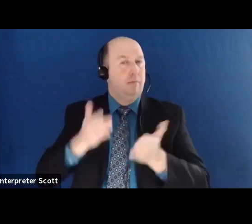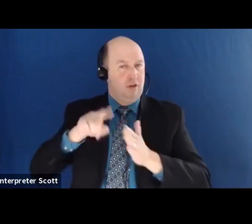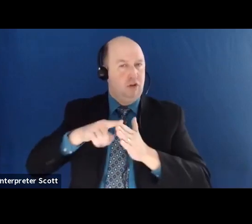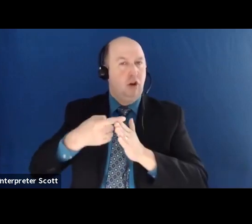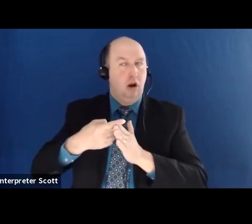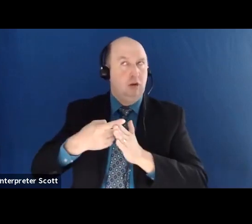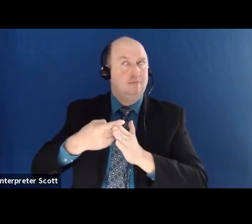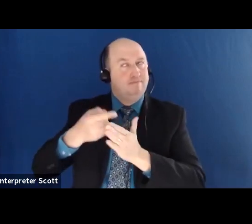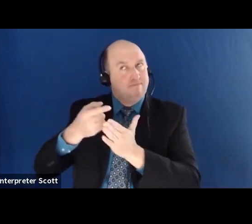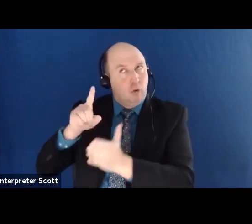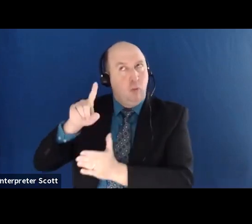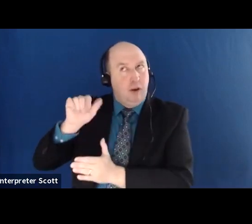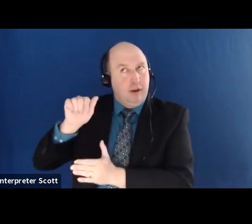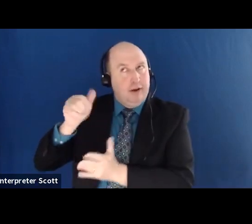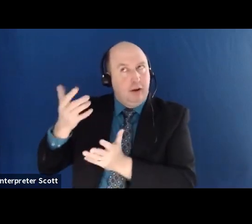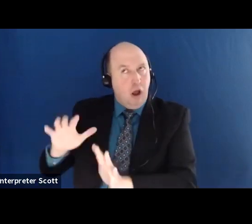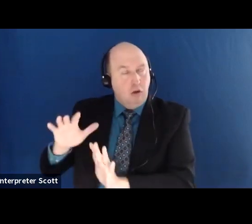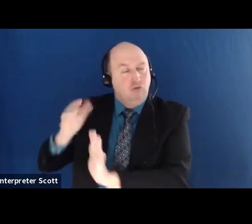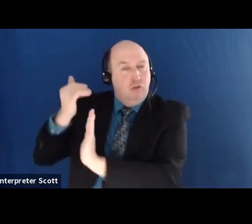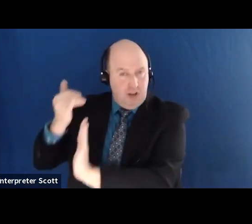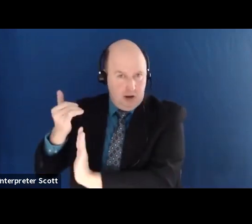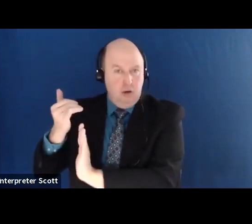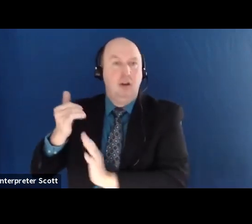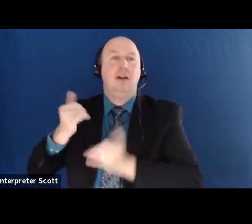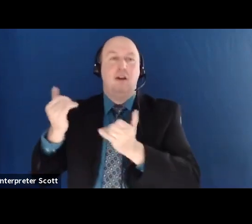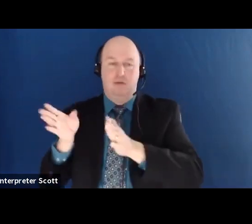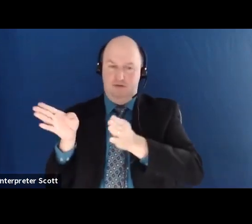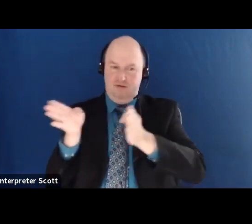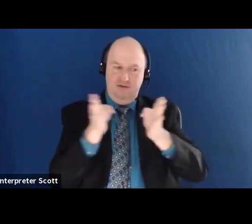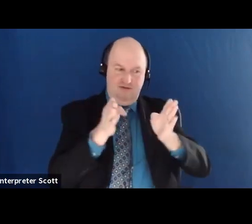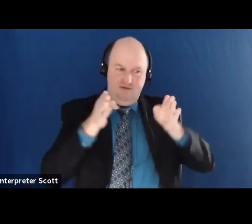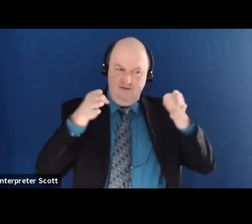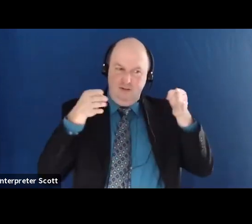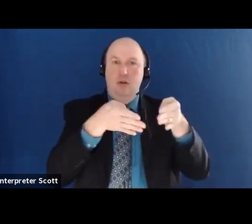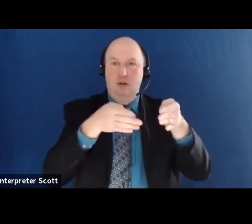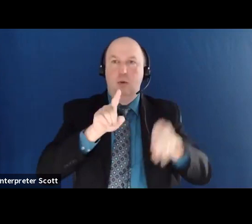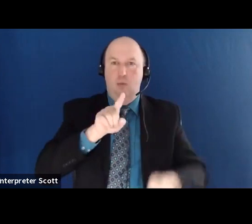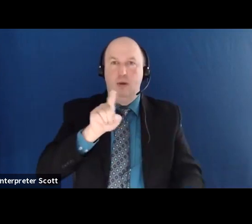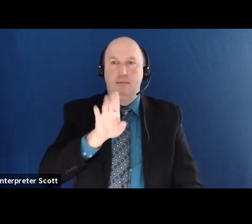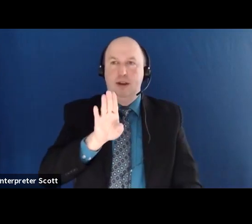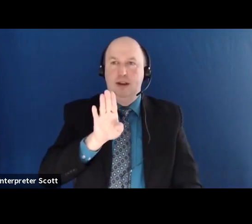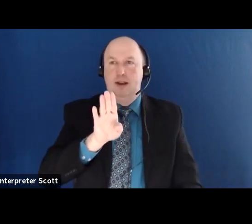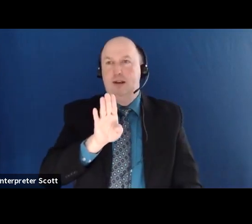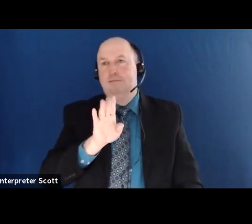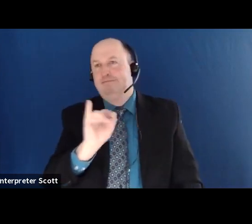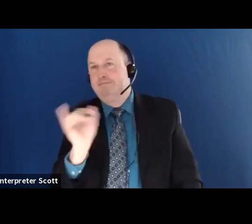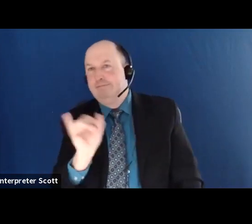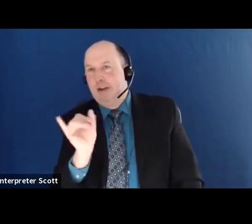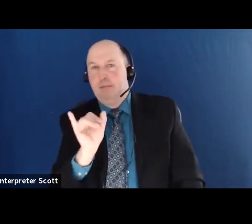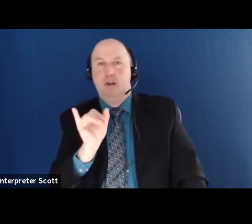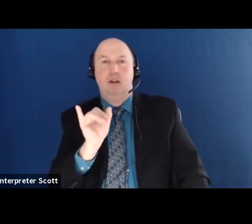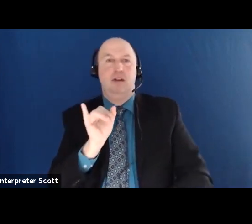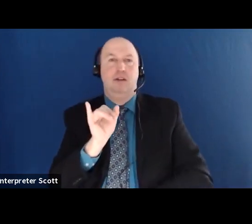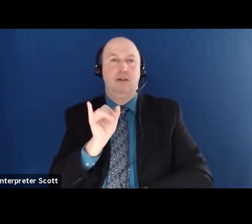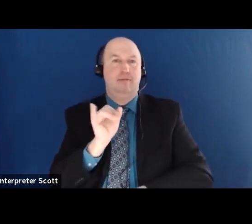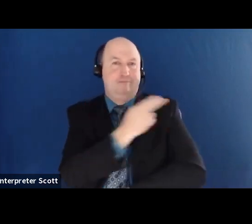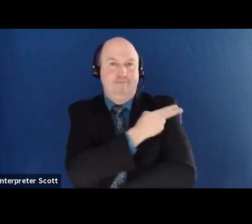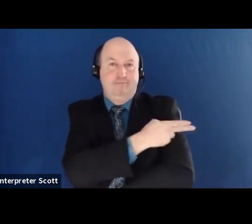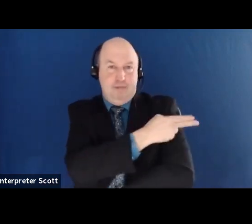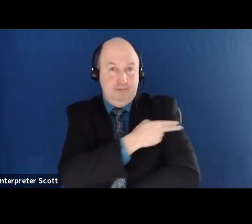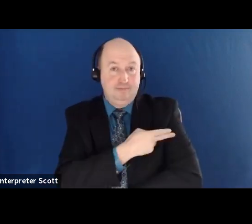is done for right now. So we can start focusing in our efforts on 1B, much like the hospitals are doing right now. So